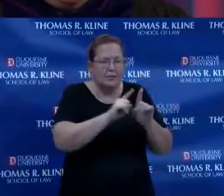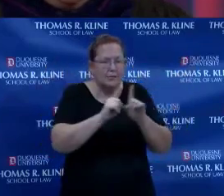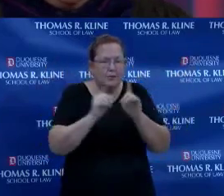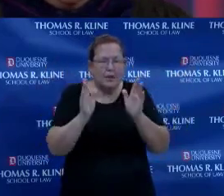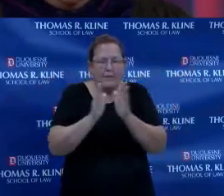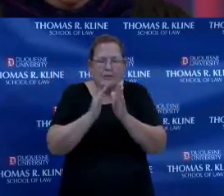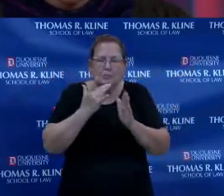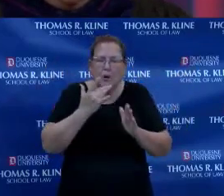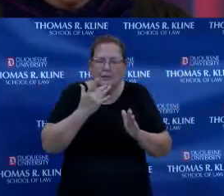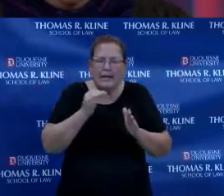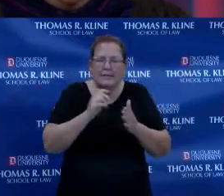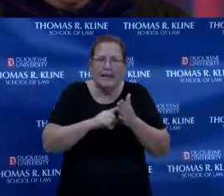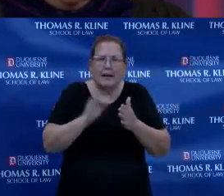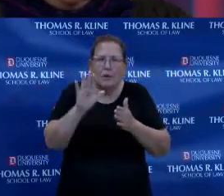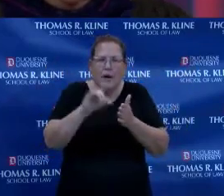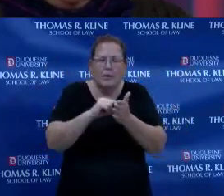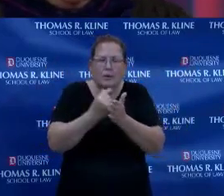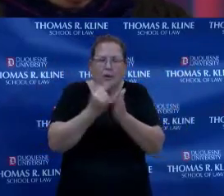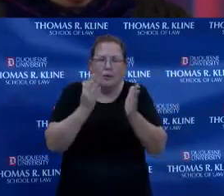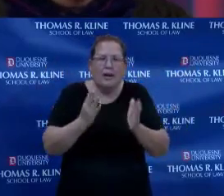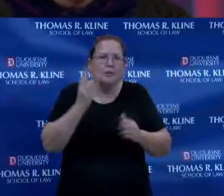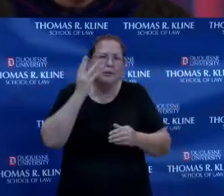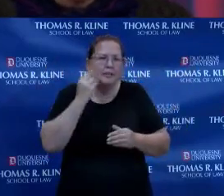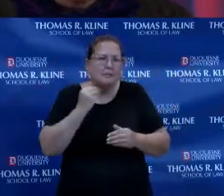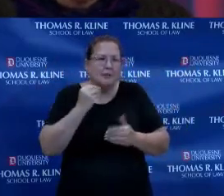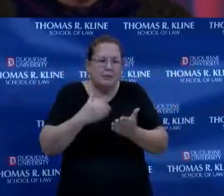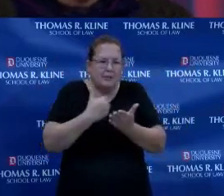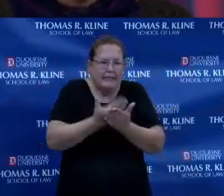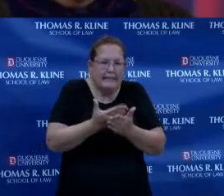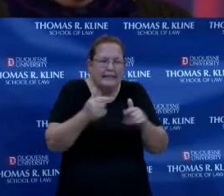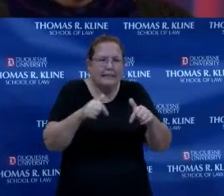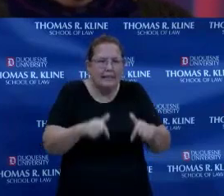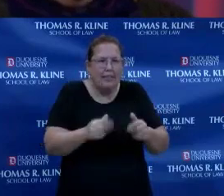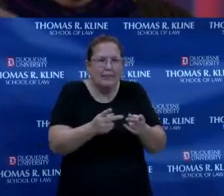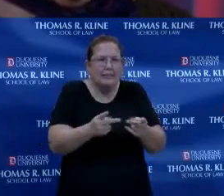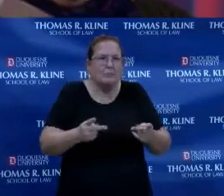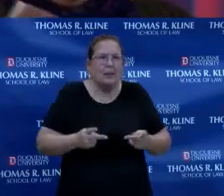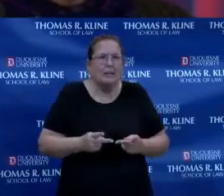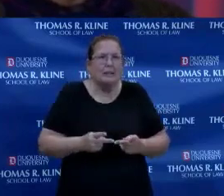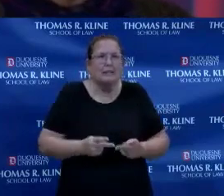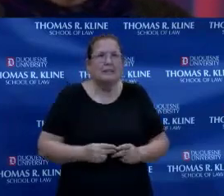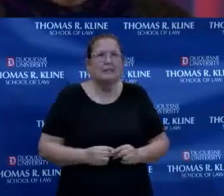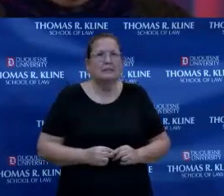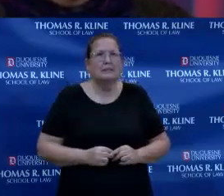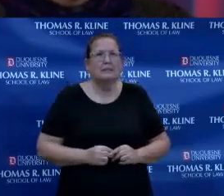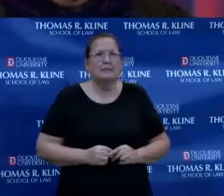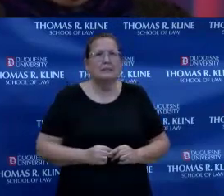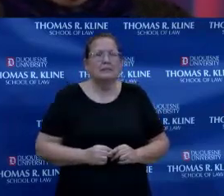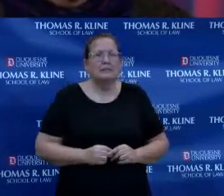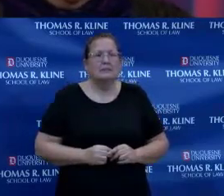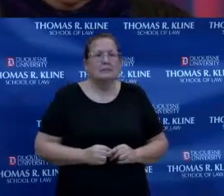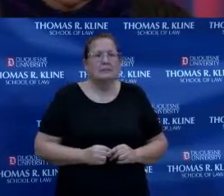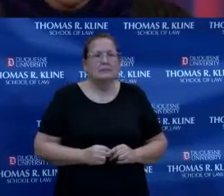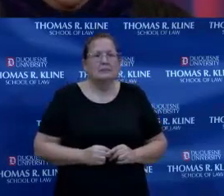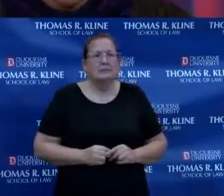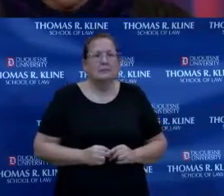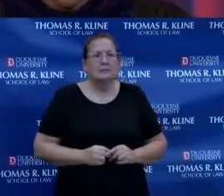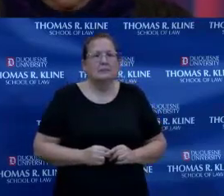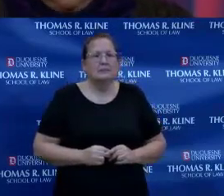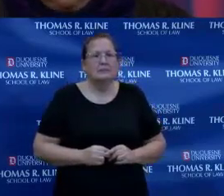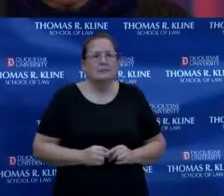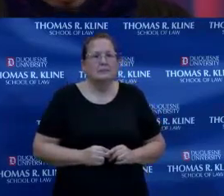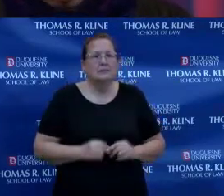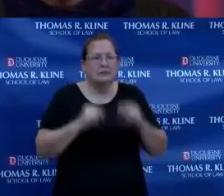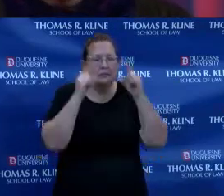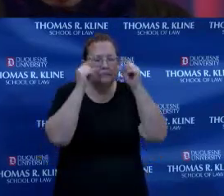your graduate experience to get them to this point.